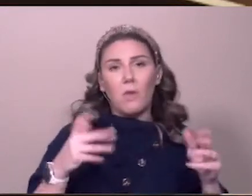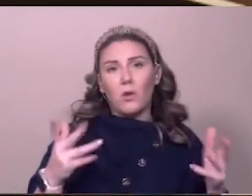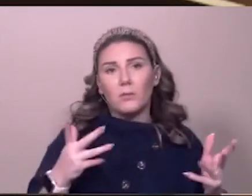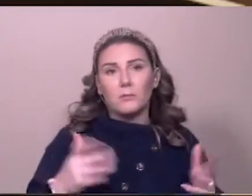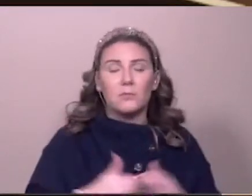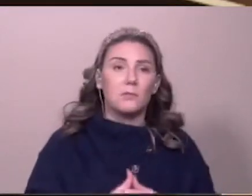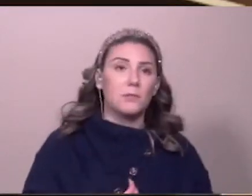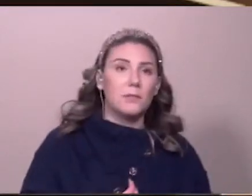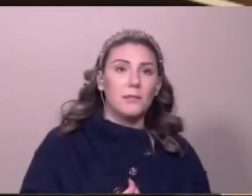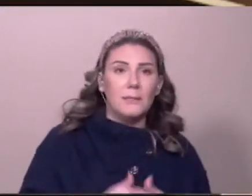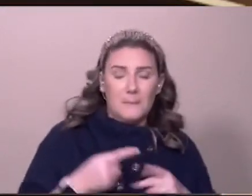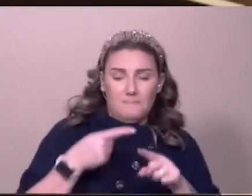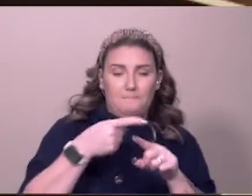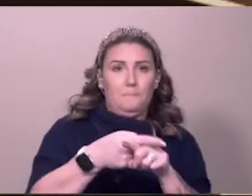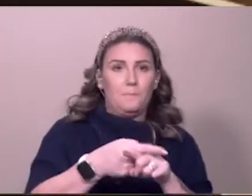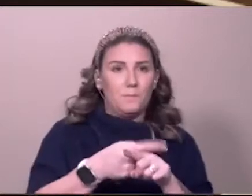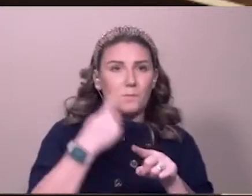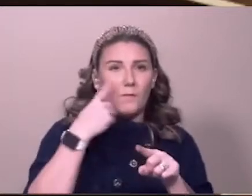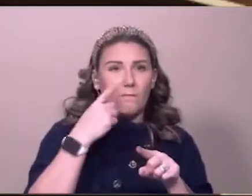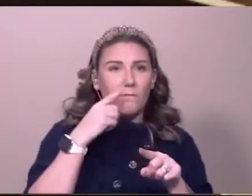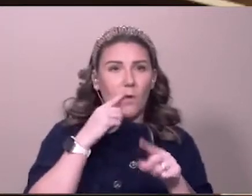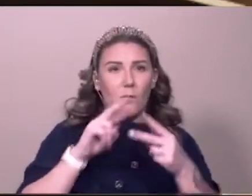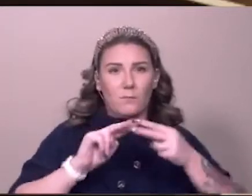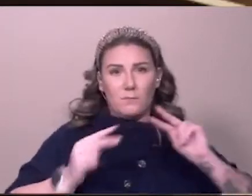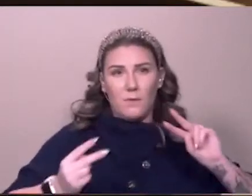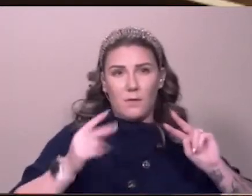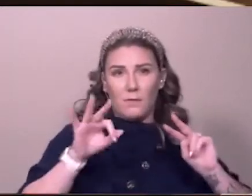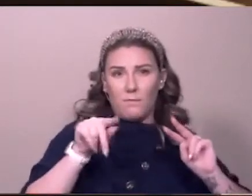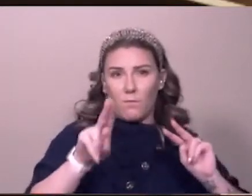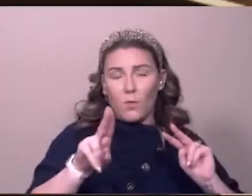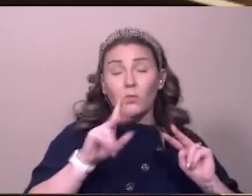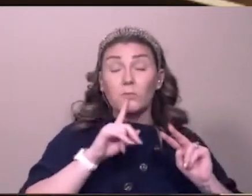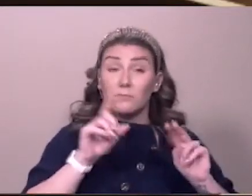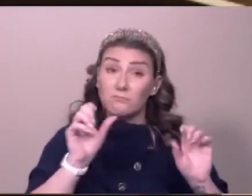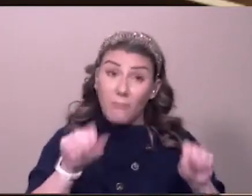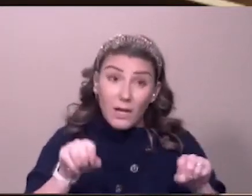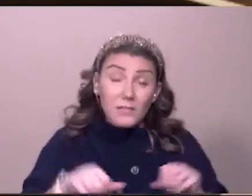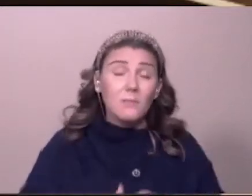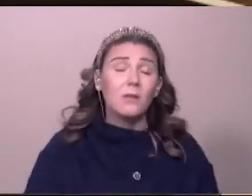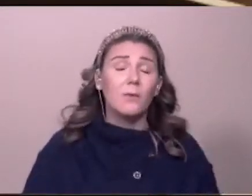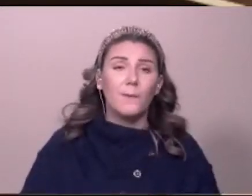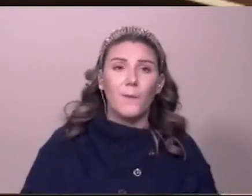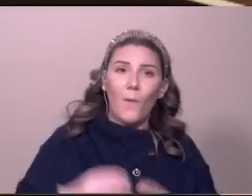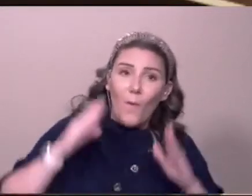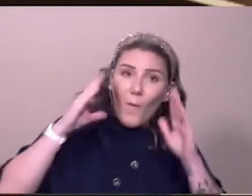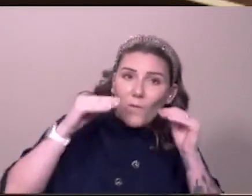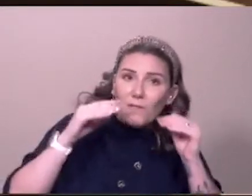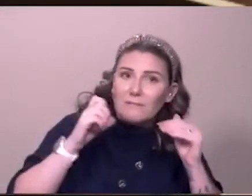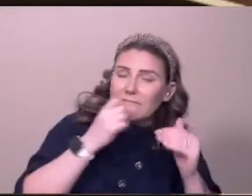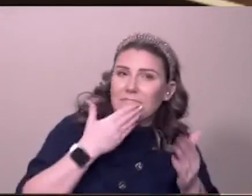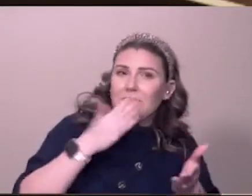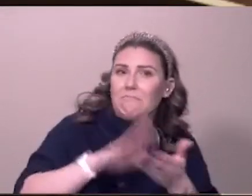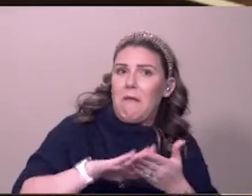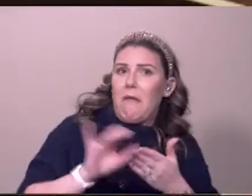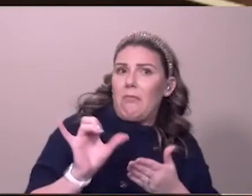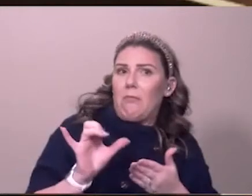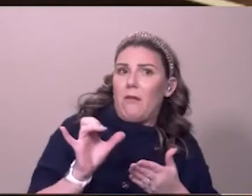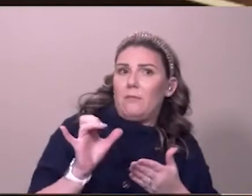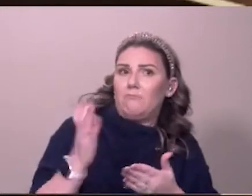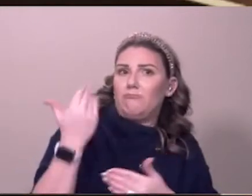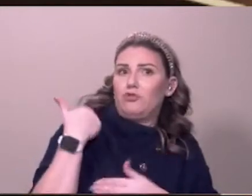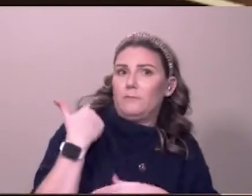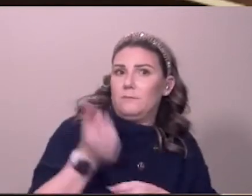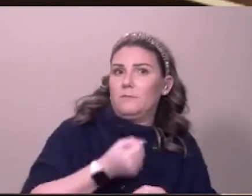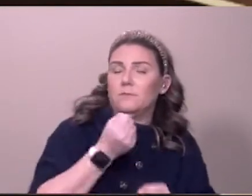antigen mismatch, and so that's it's possible. Hopefully not as bad as before, because there is still